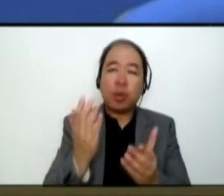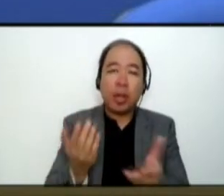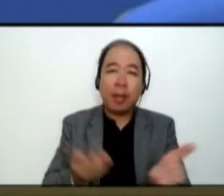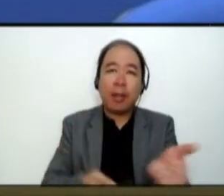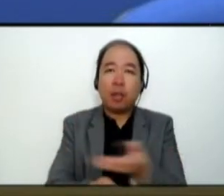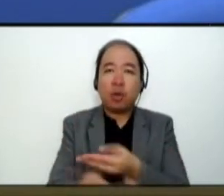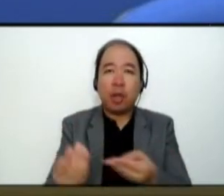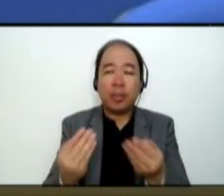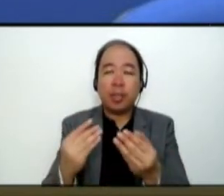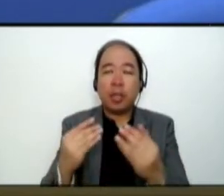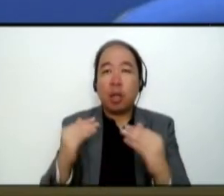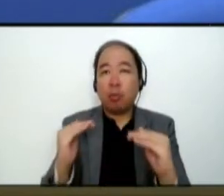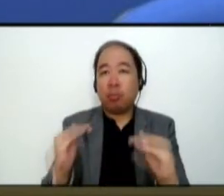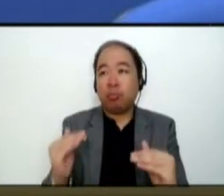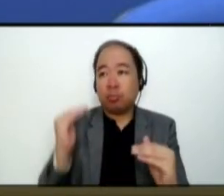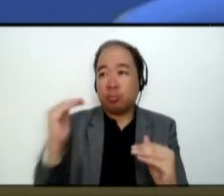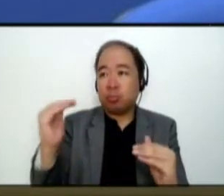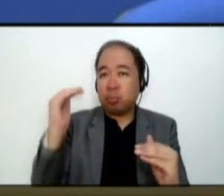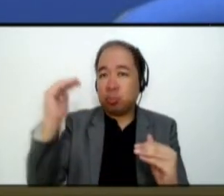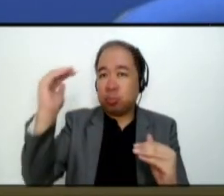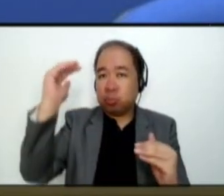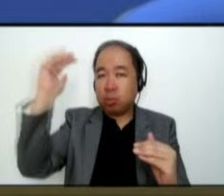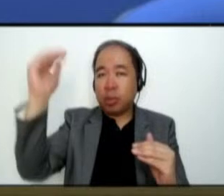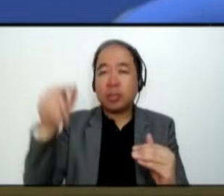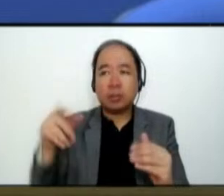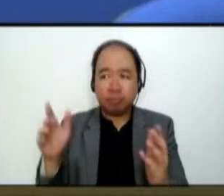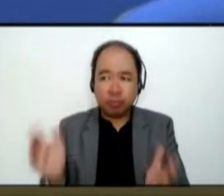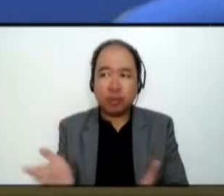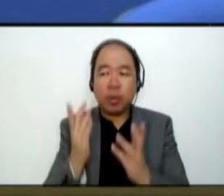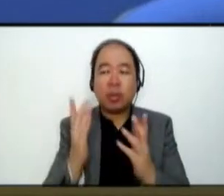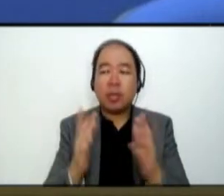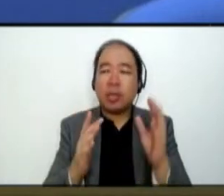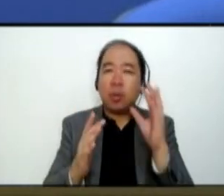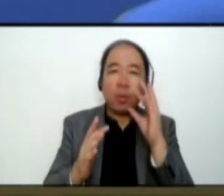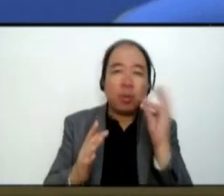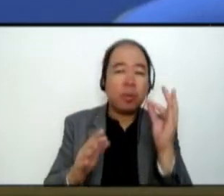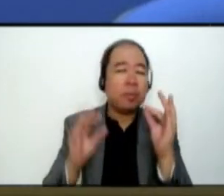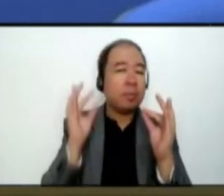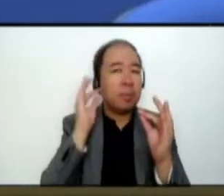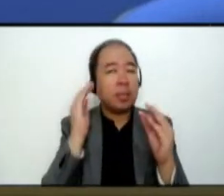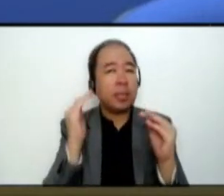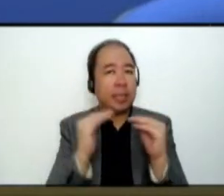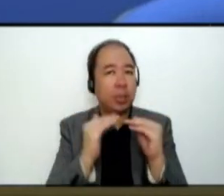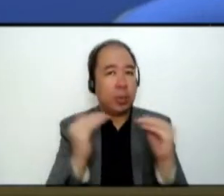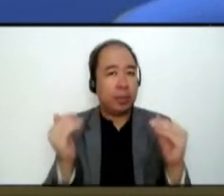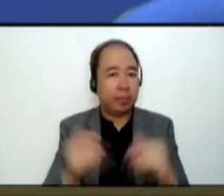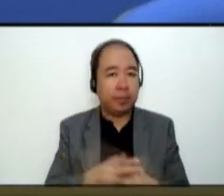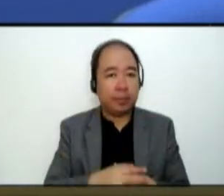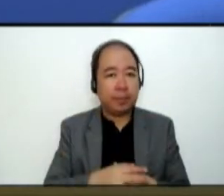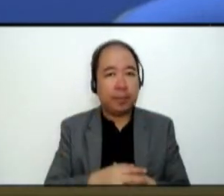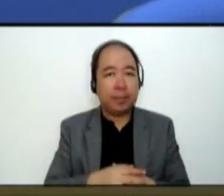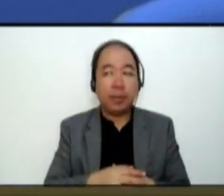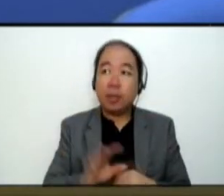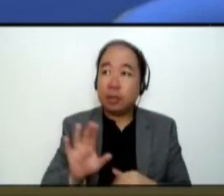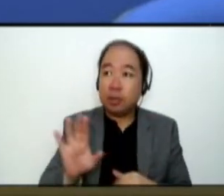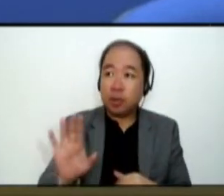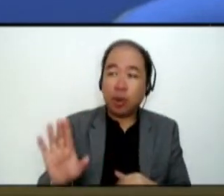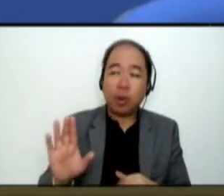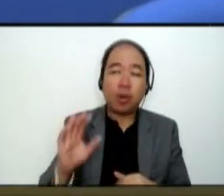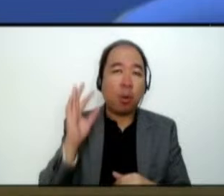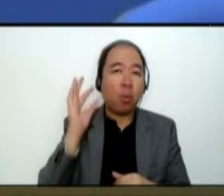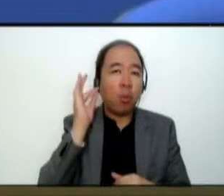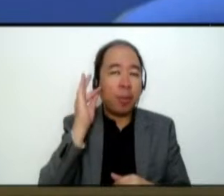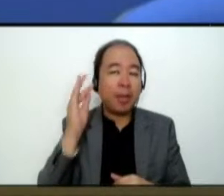older women while promoting gender equality. Care economy is priority agenda in the